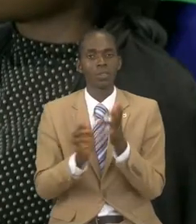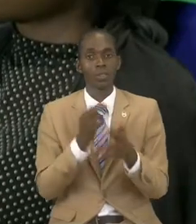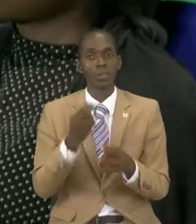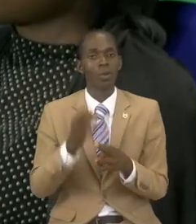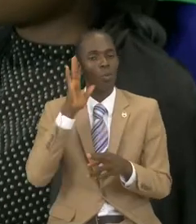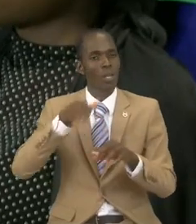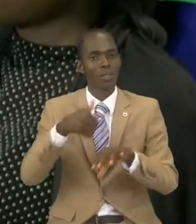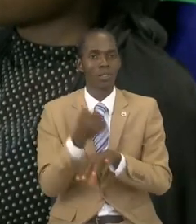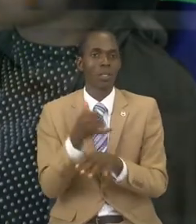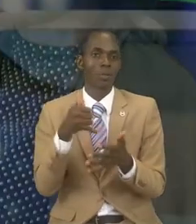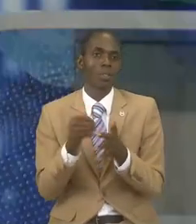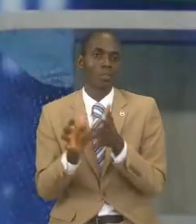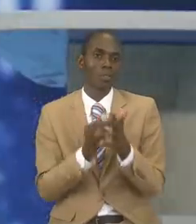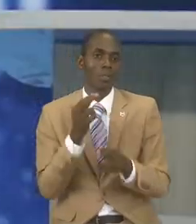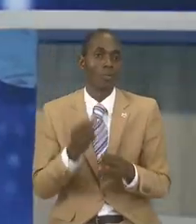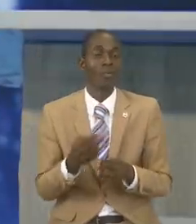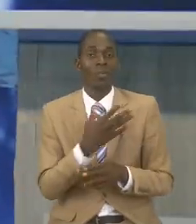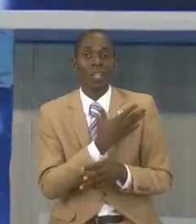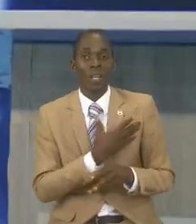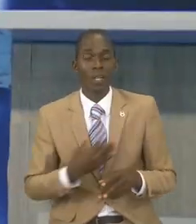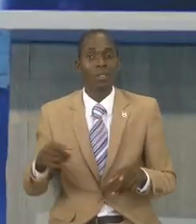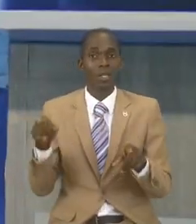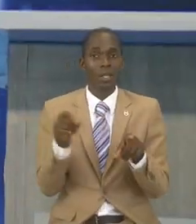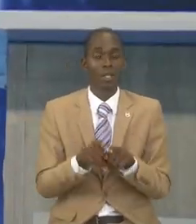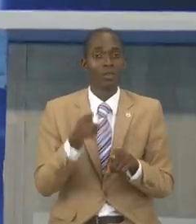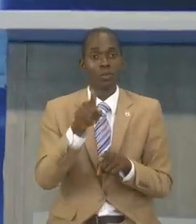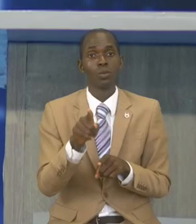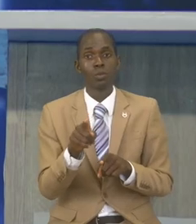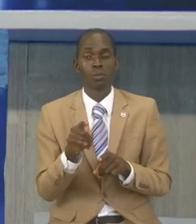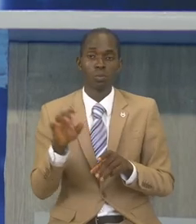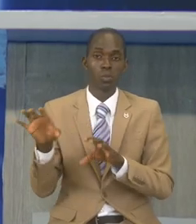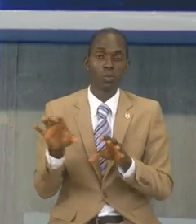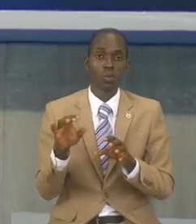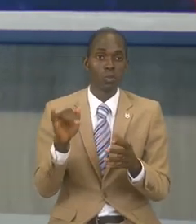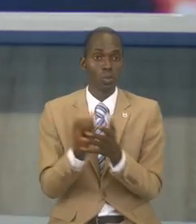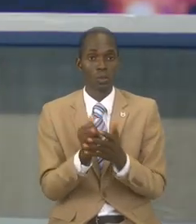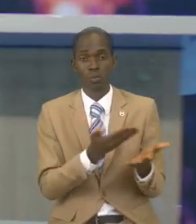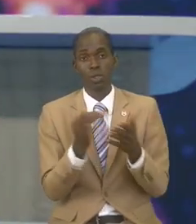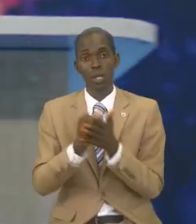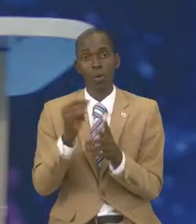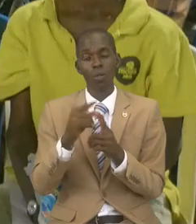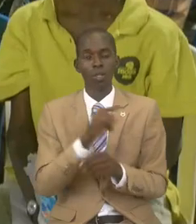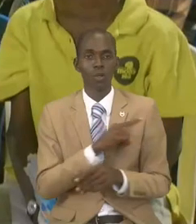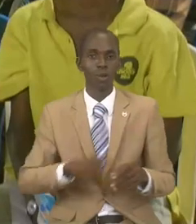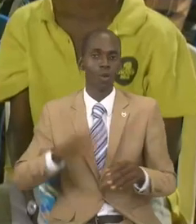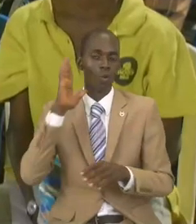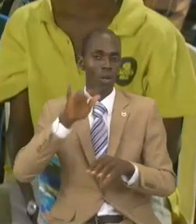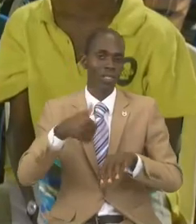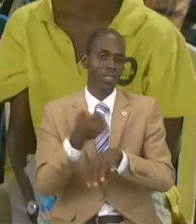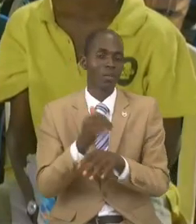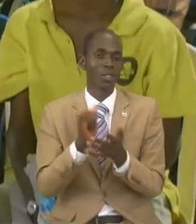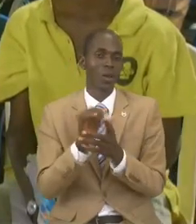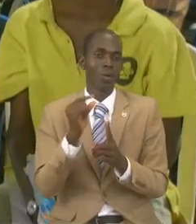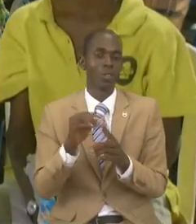word, accept the word, stand on the word, the Lord will confirm the word in your life in Jesus. And confirming